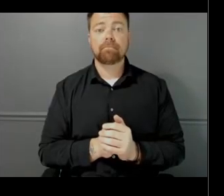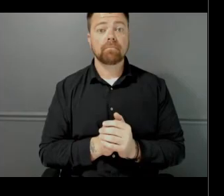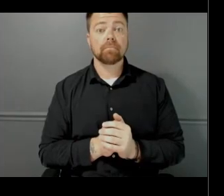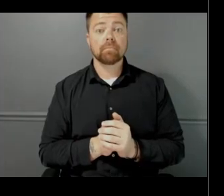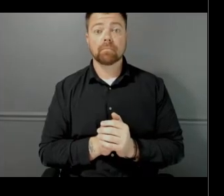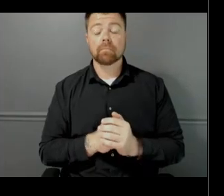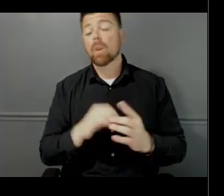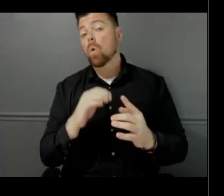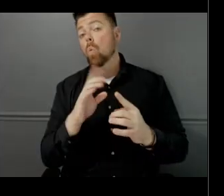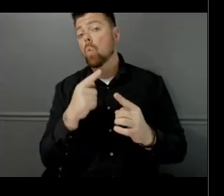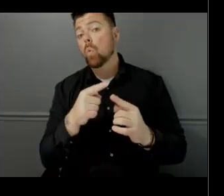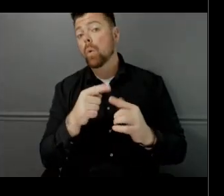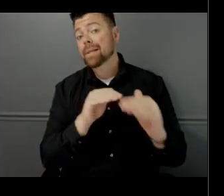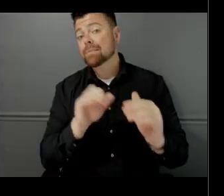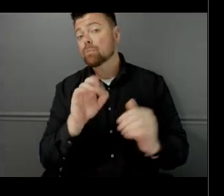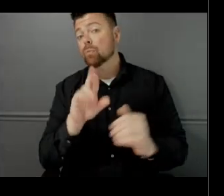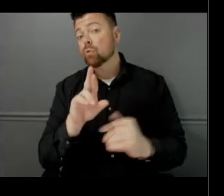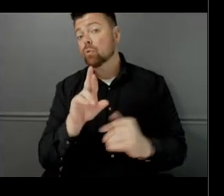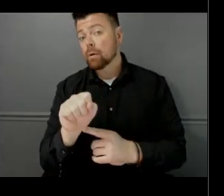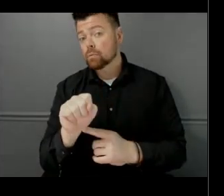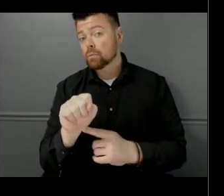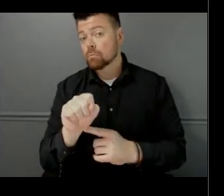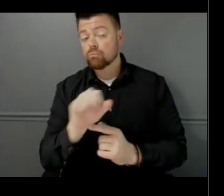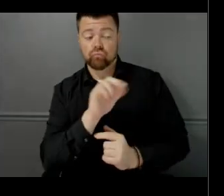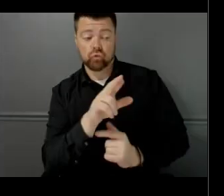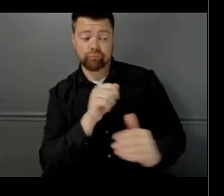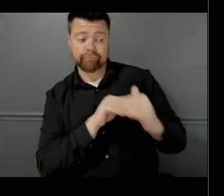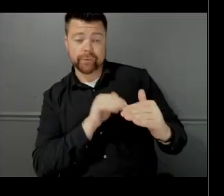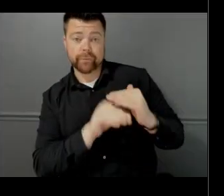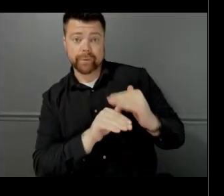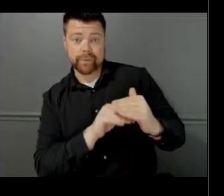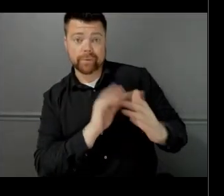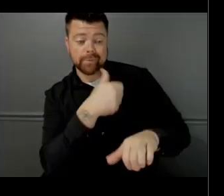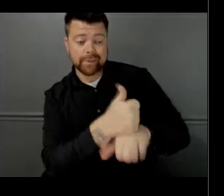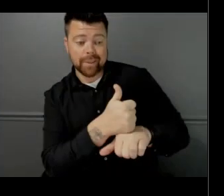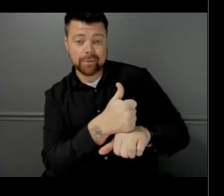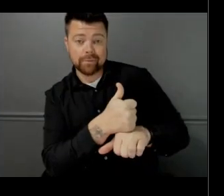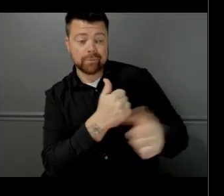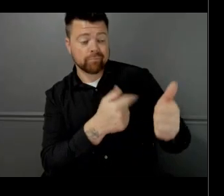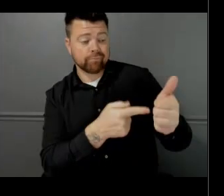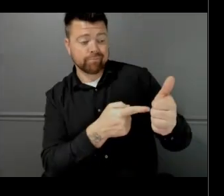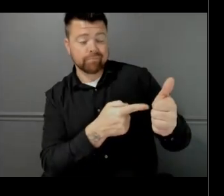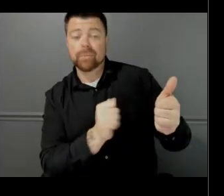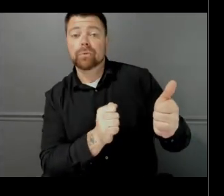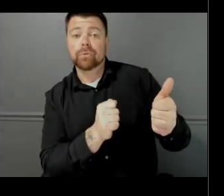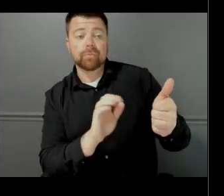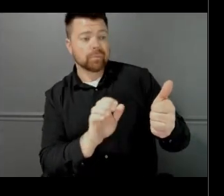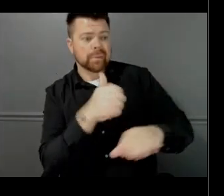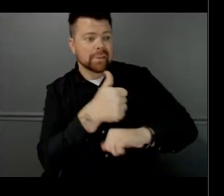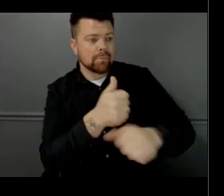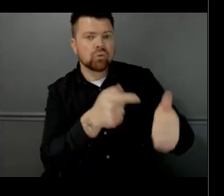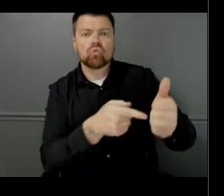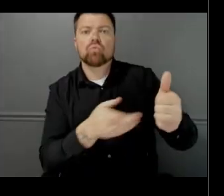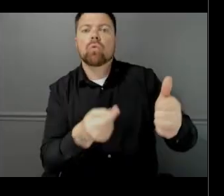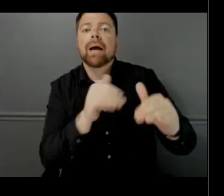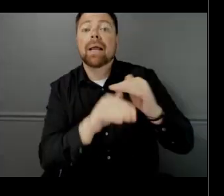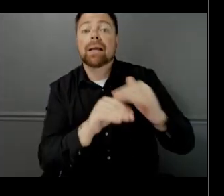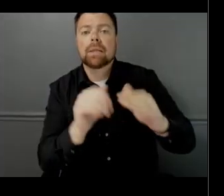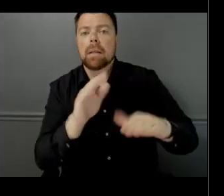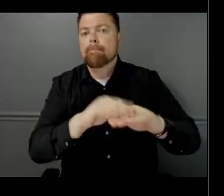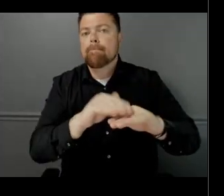Whenever accessible routes or entrances have been created to provide access to the